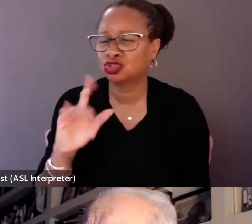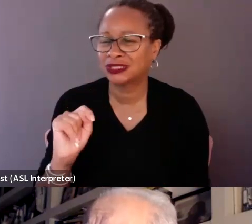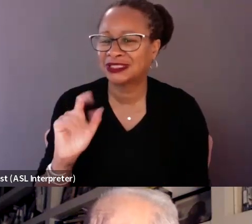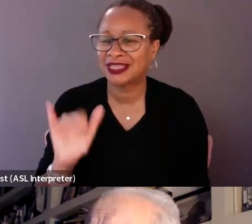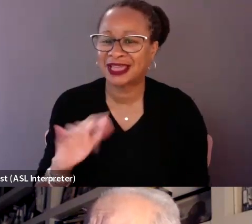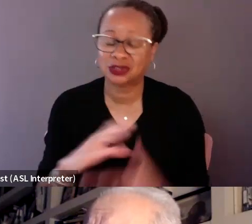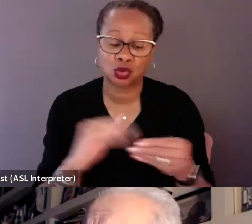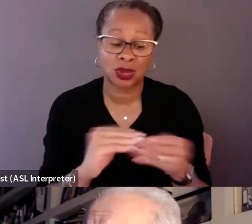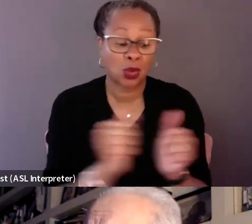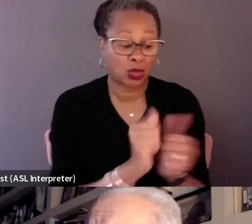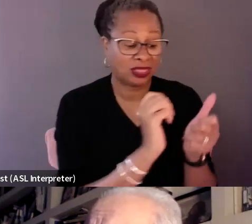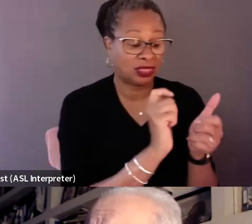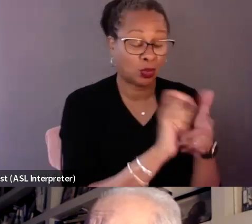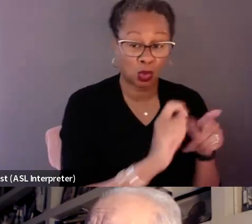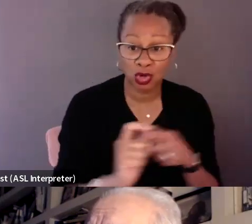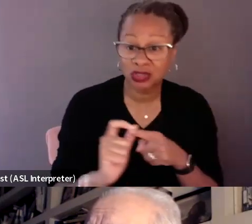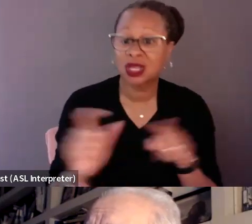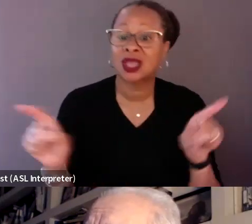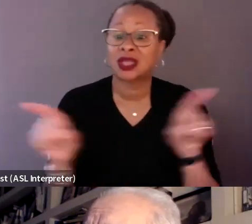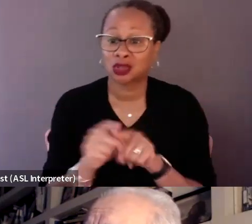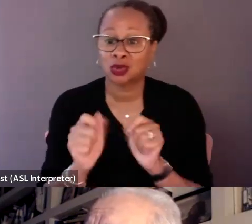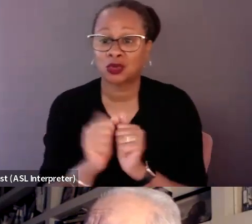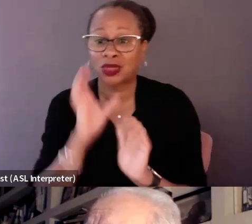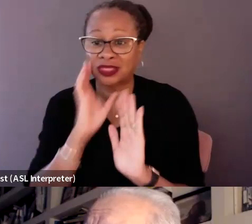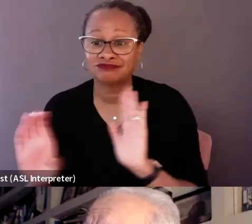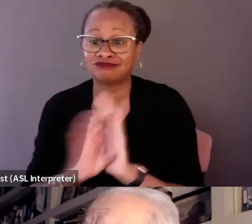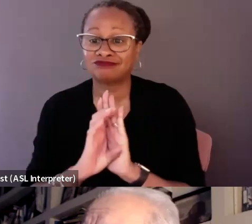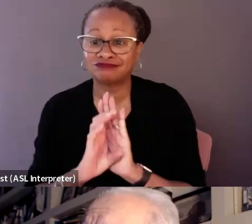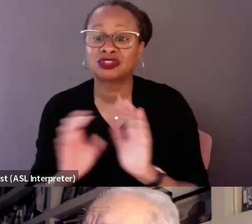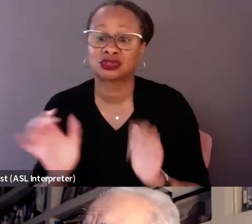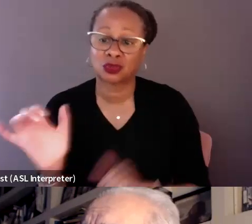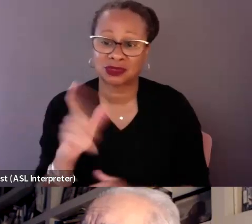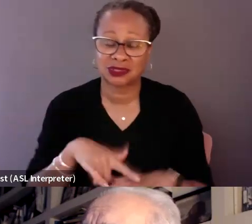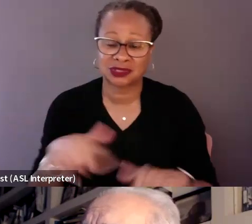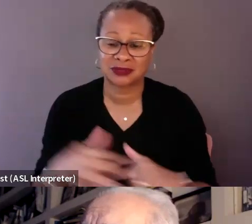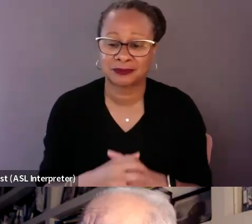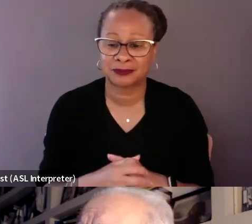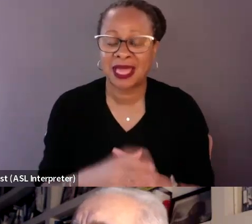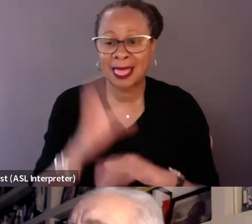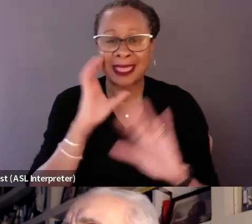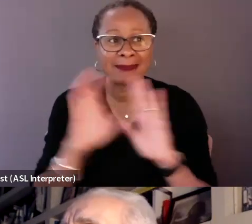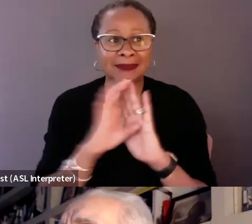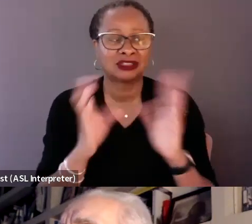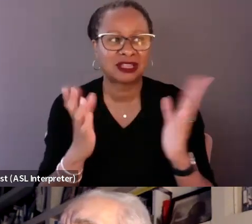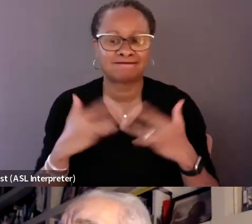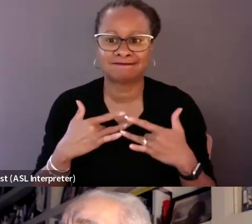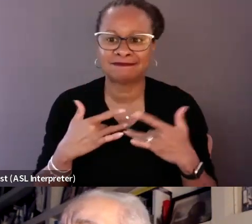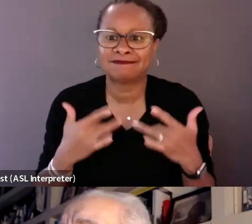narratively and plastically, no? In image, visually. No?